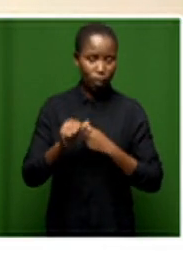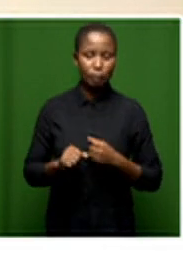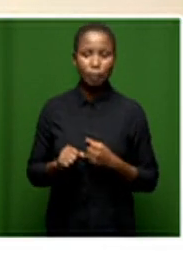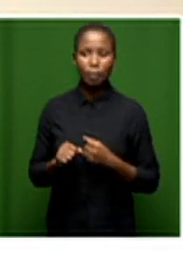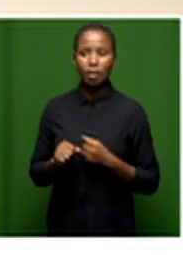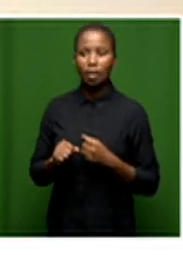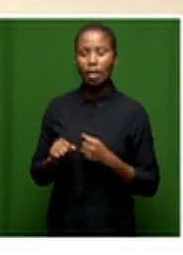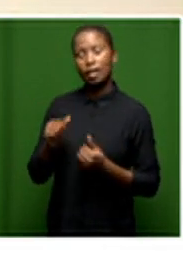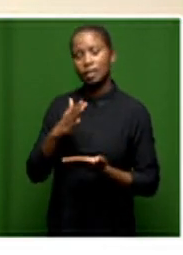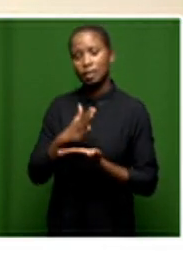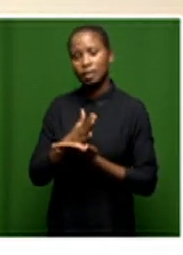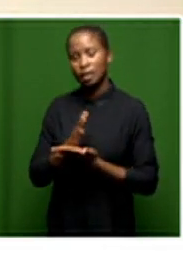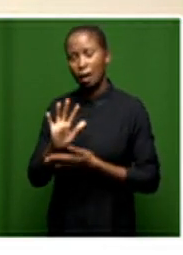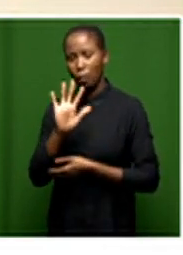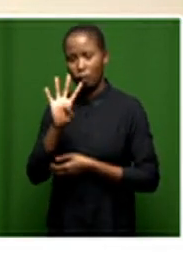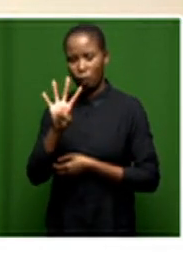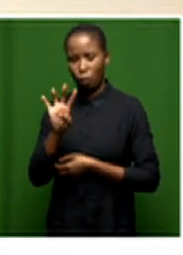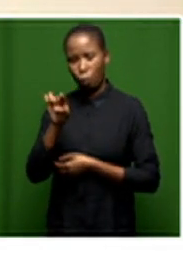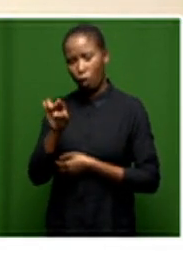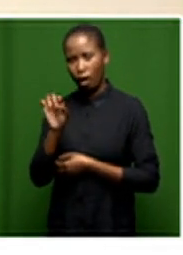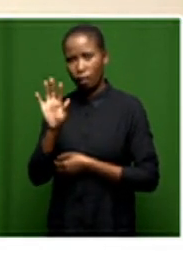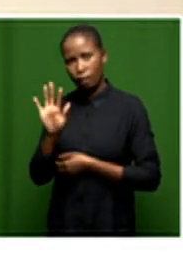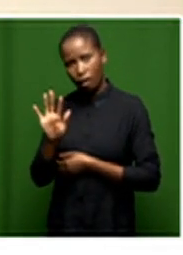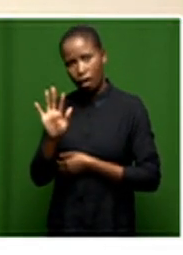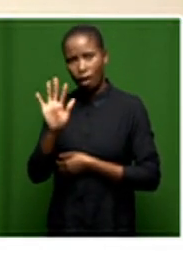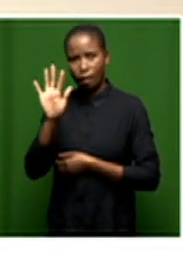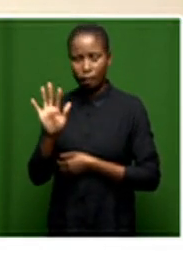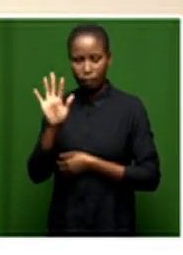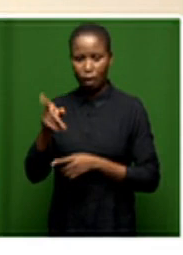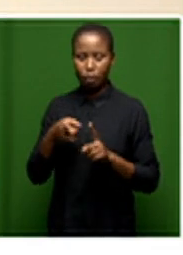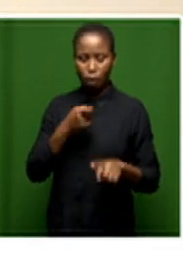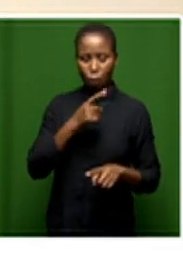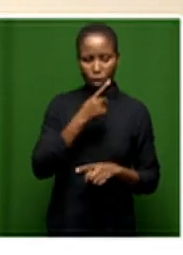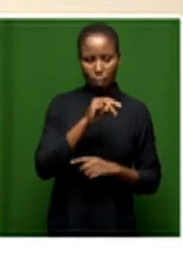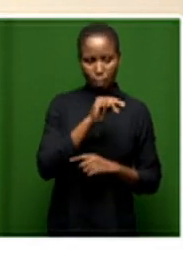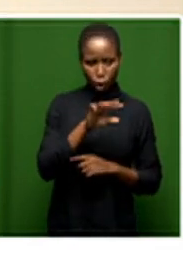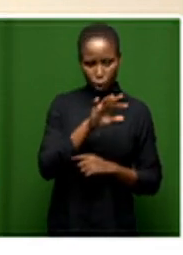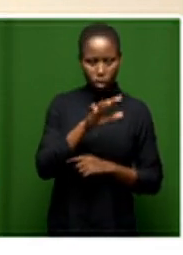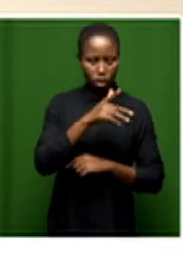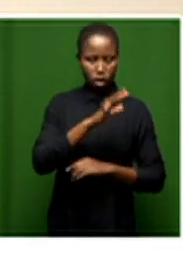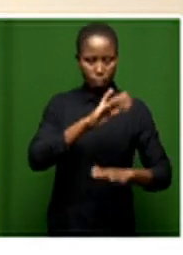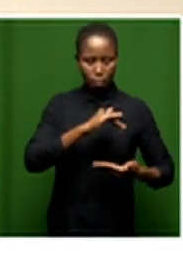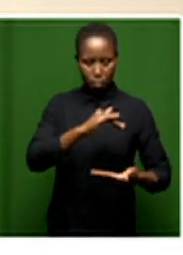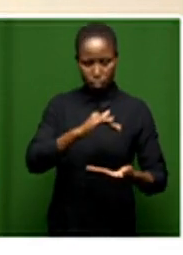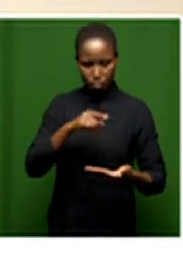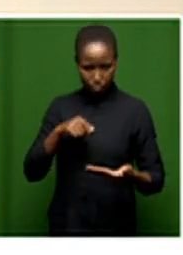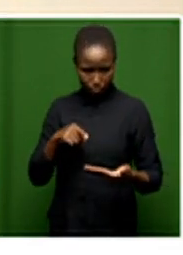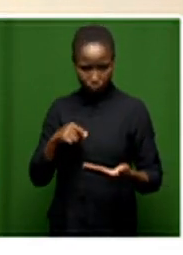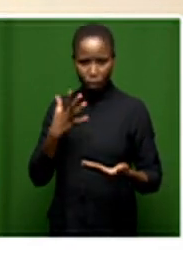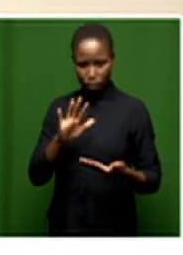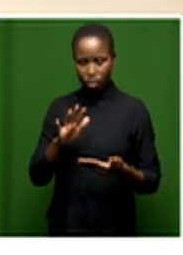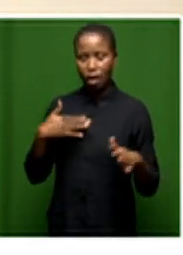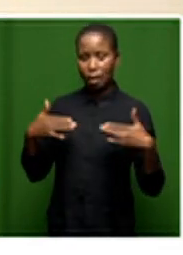it's hovering somewhere around 4.5 out of a million doses administered, which is,